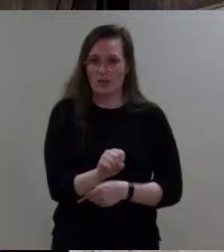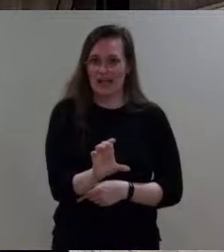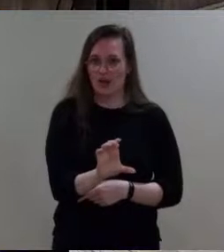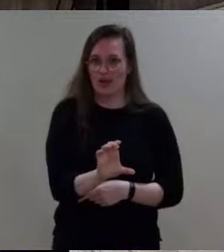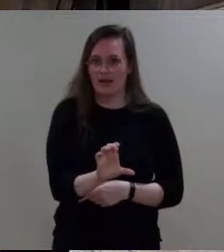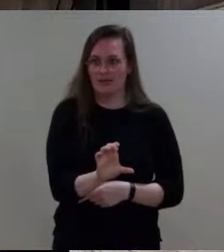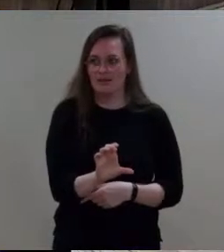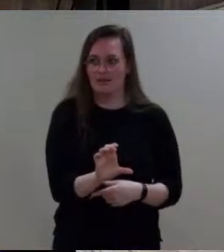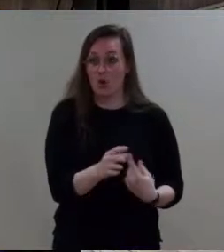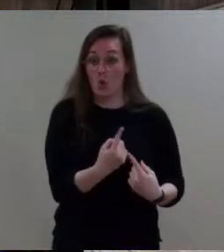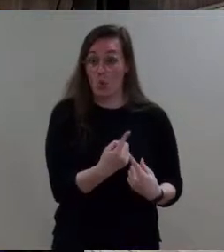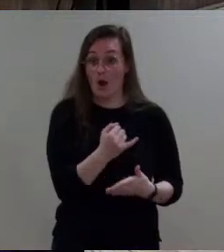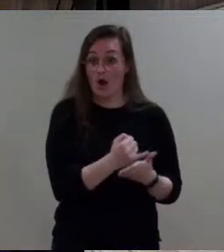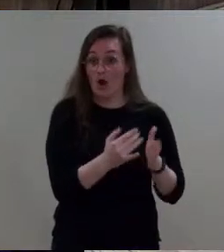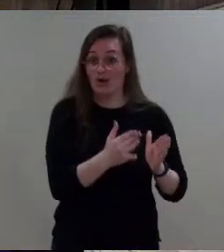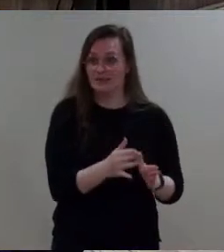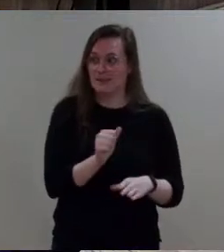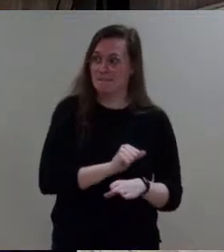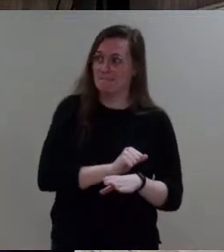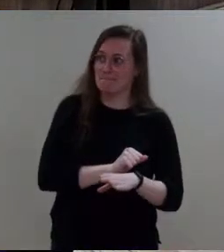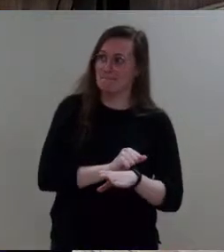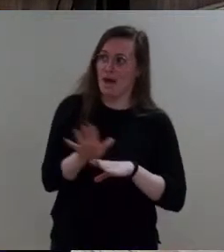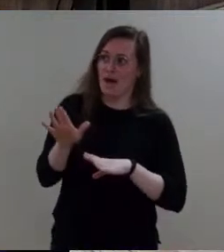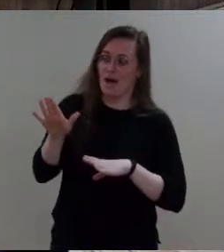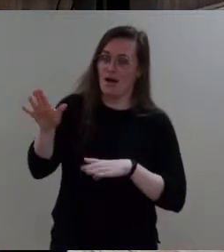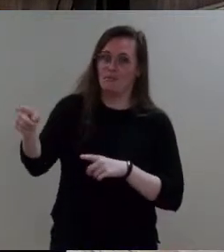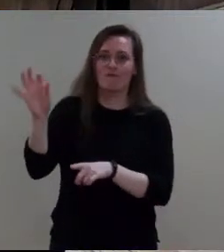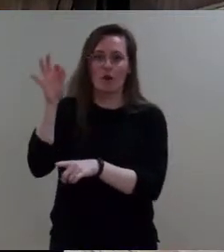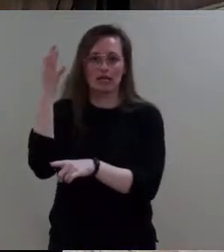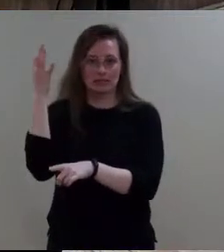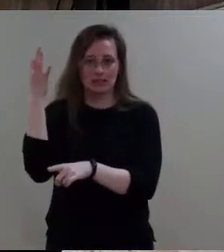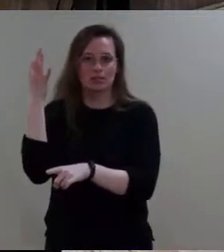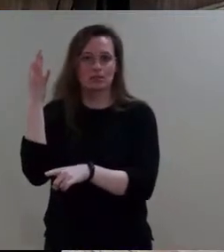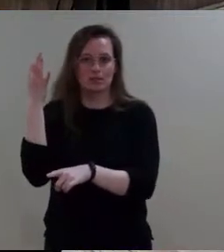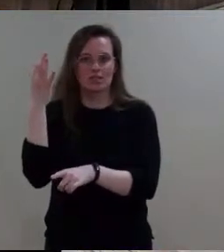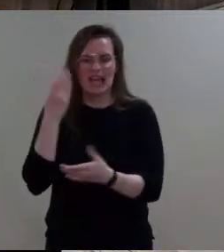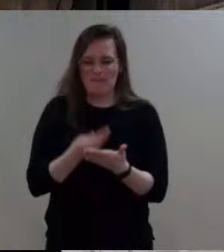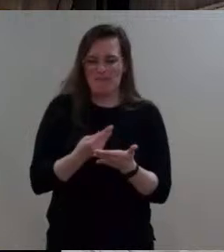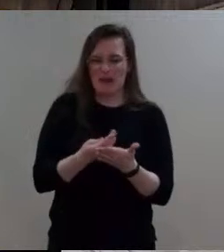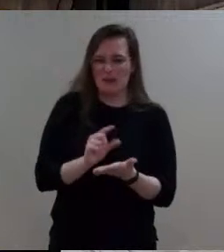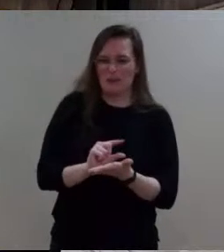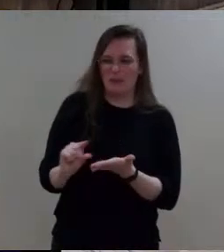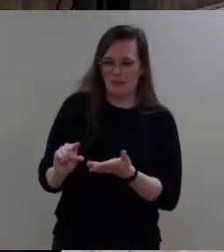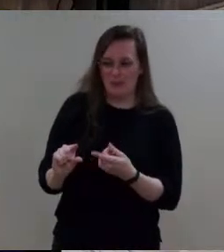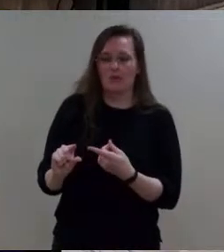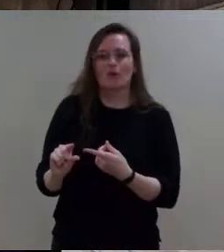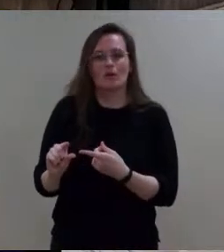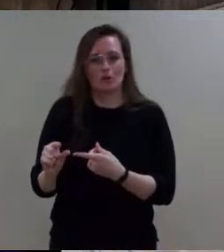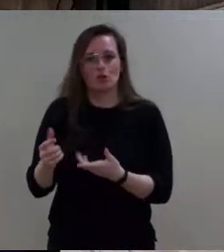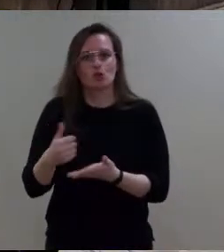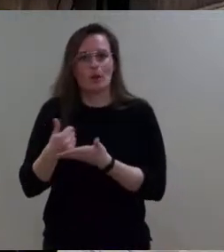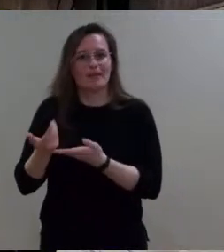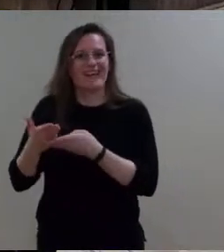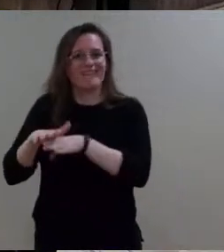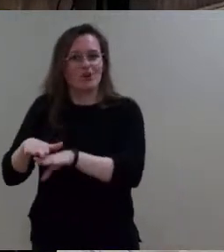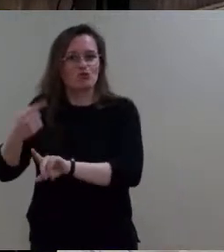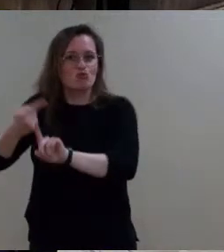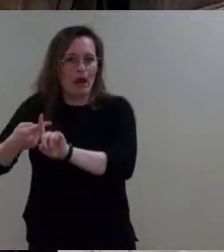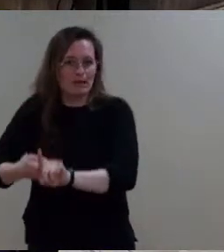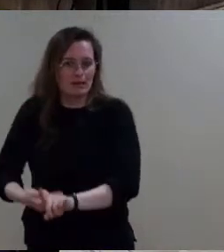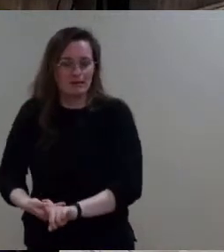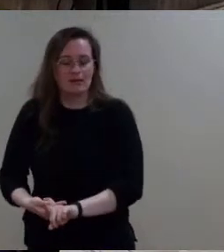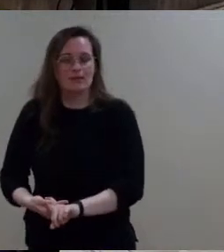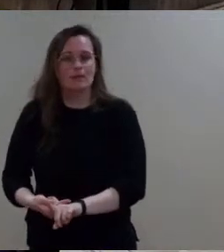France. The artist would have a grant, so at least it would cover the rent while they were away.